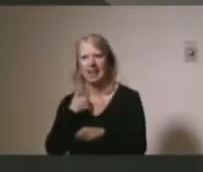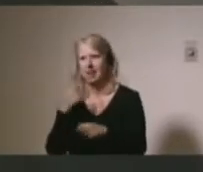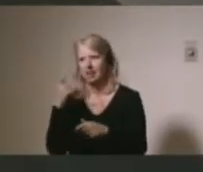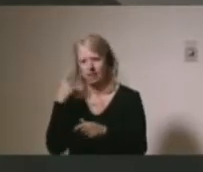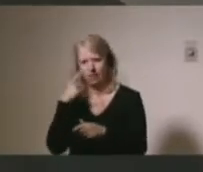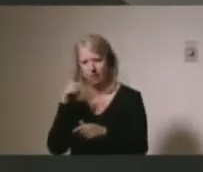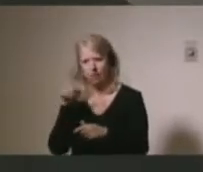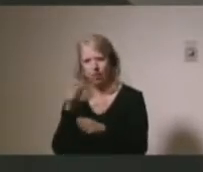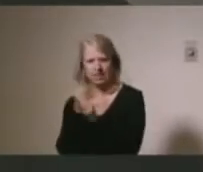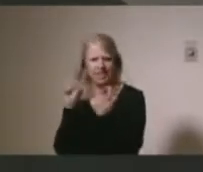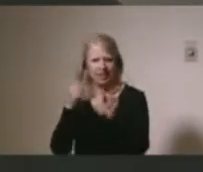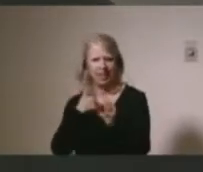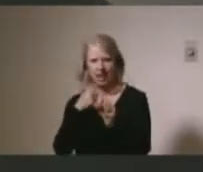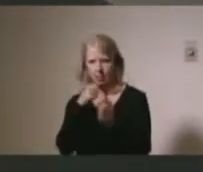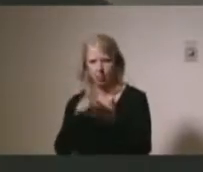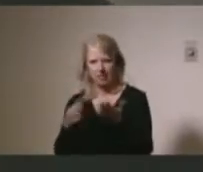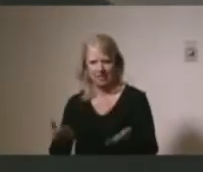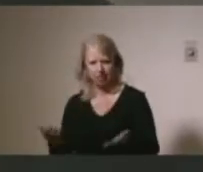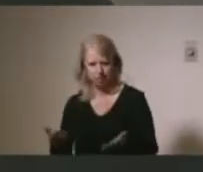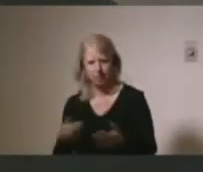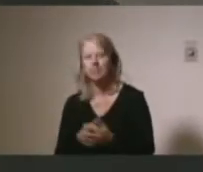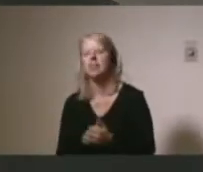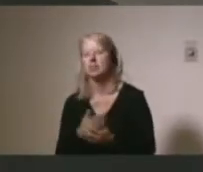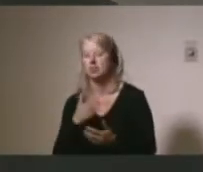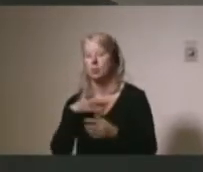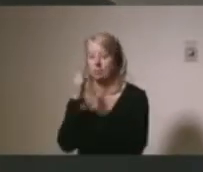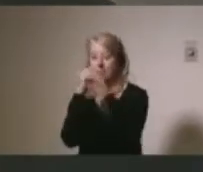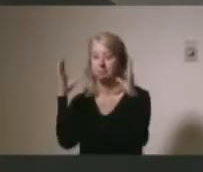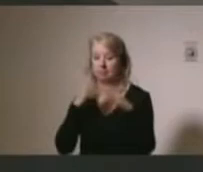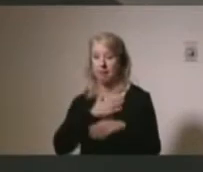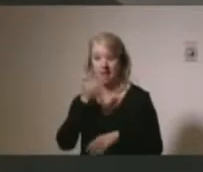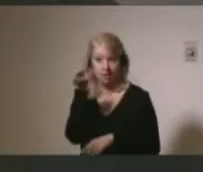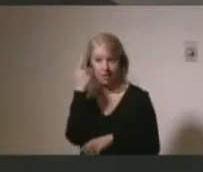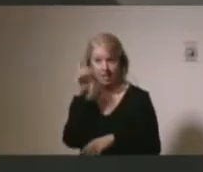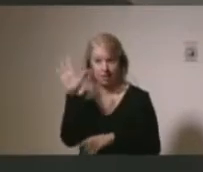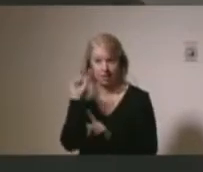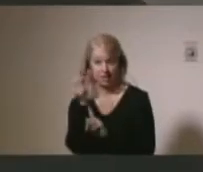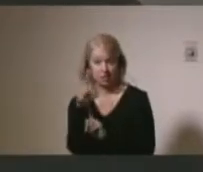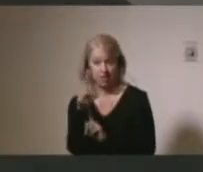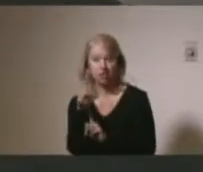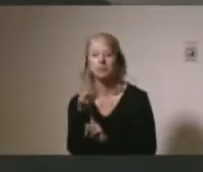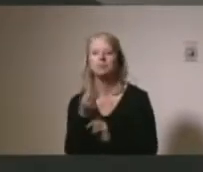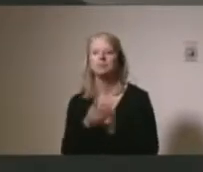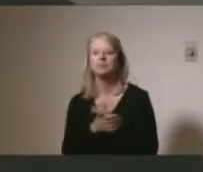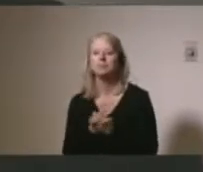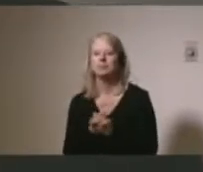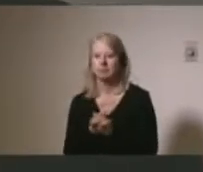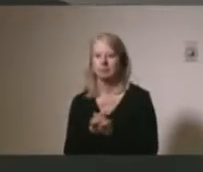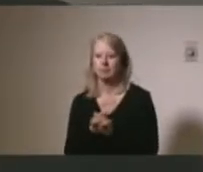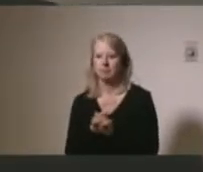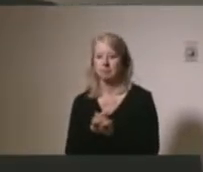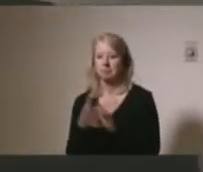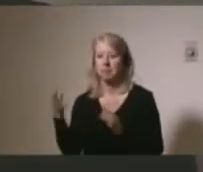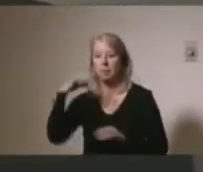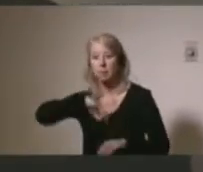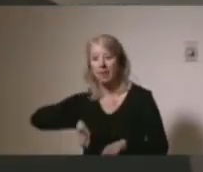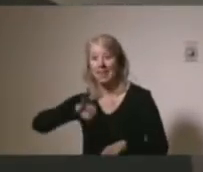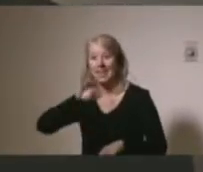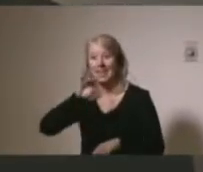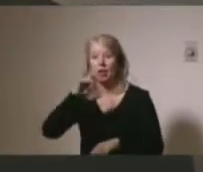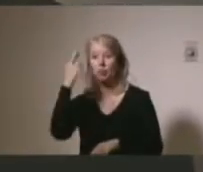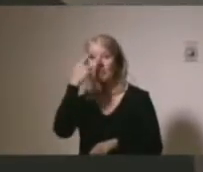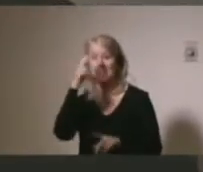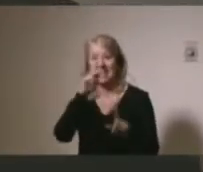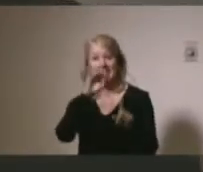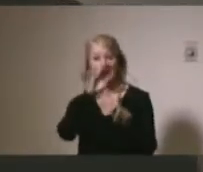Post. So my understanding of the situation is that the reason the profitable Kiwi Bank can't